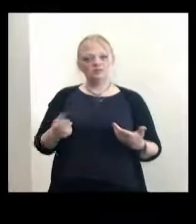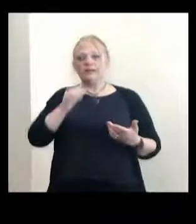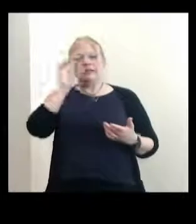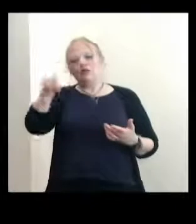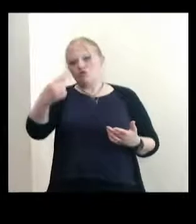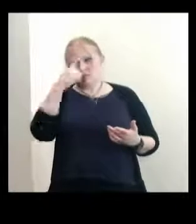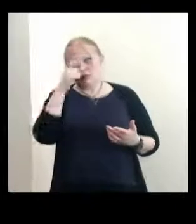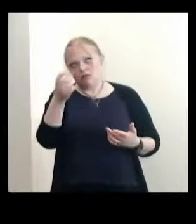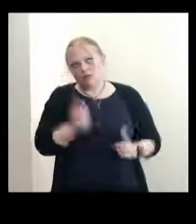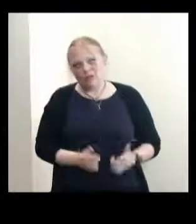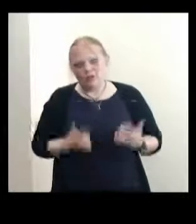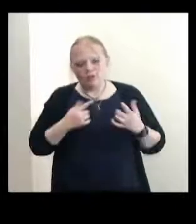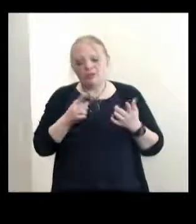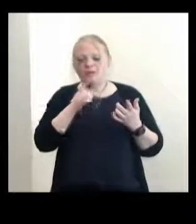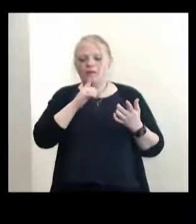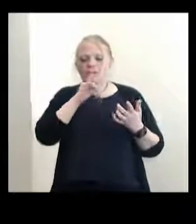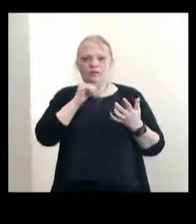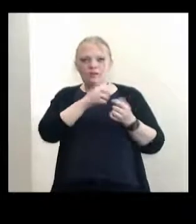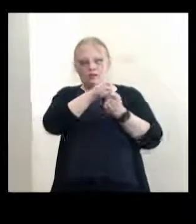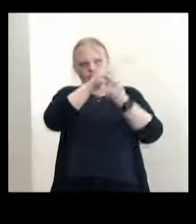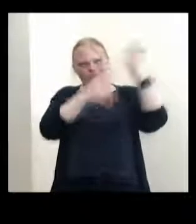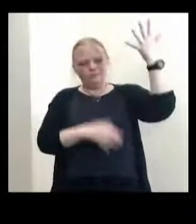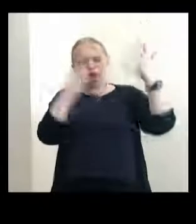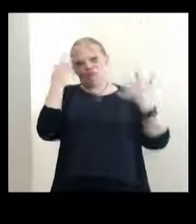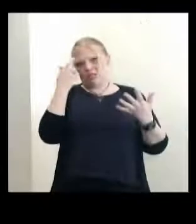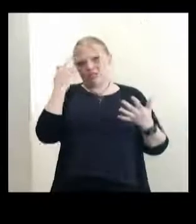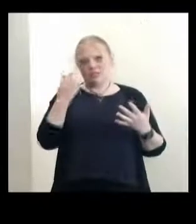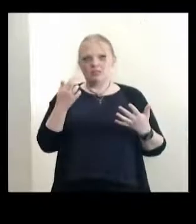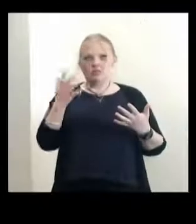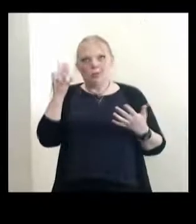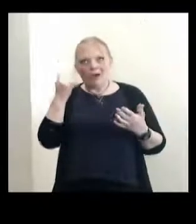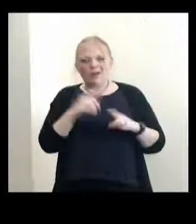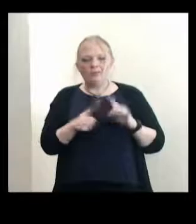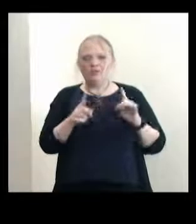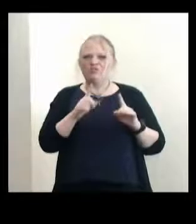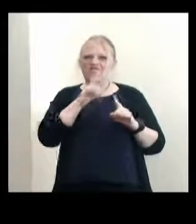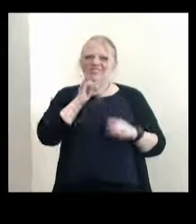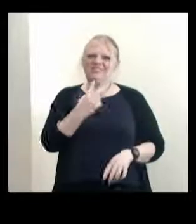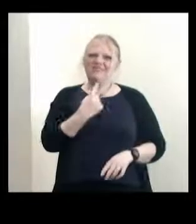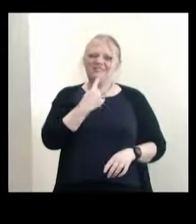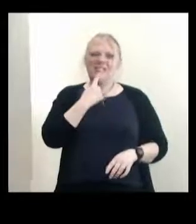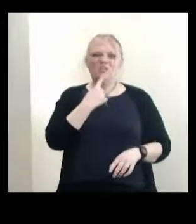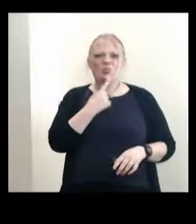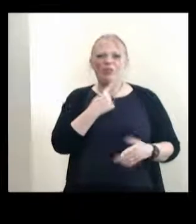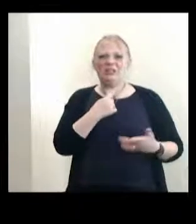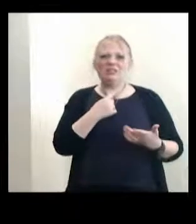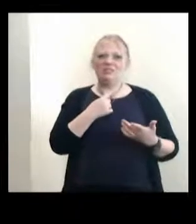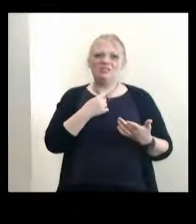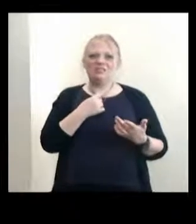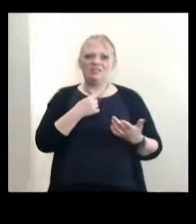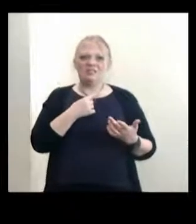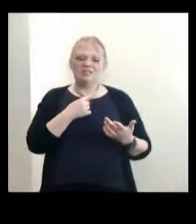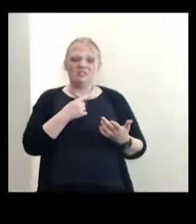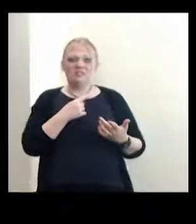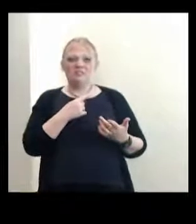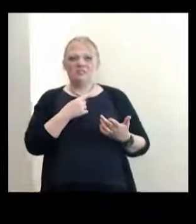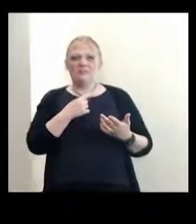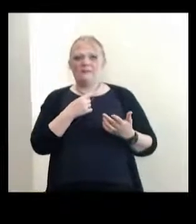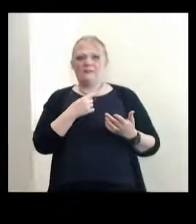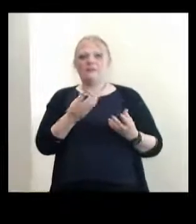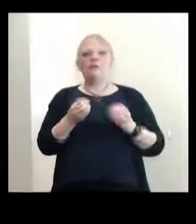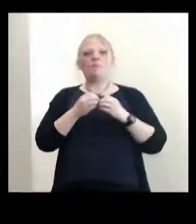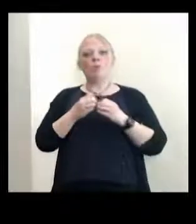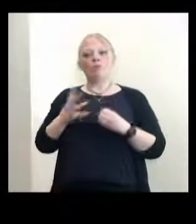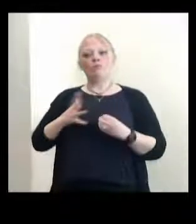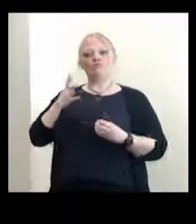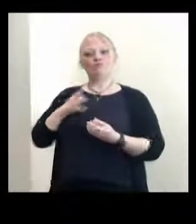of where you live, there's a lot of other reasons behind it, but it is really disappointing to see that our more affluent areas